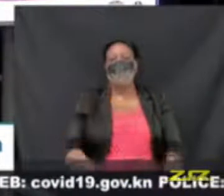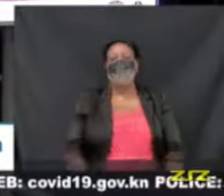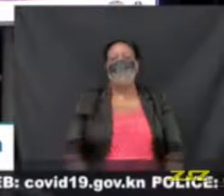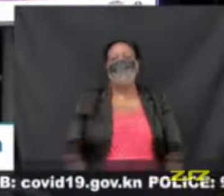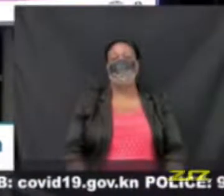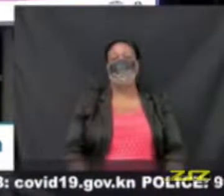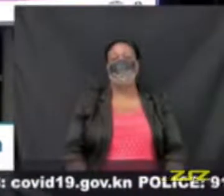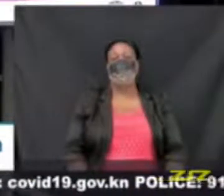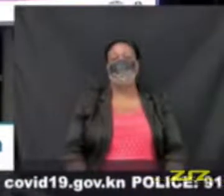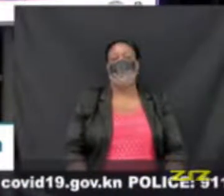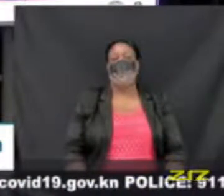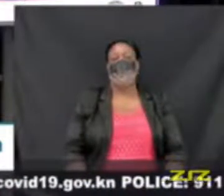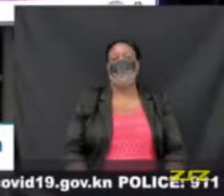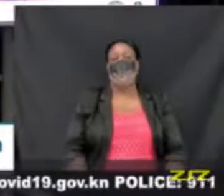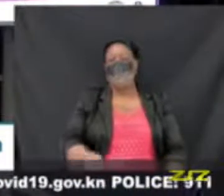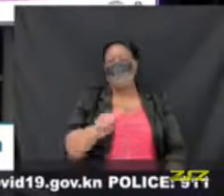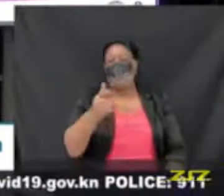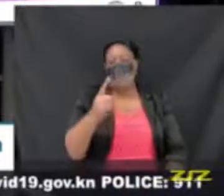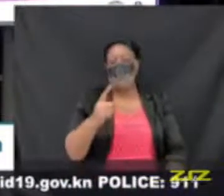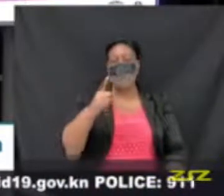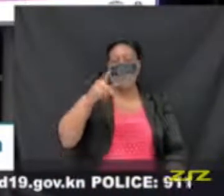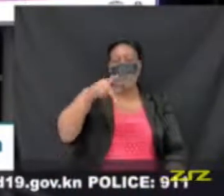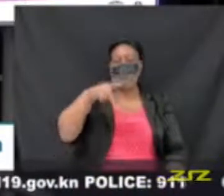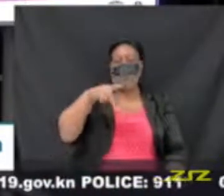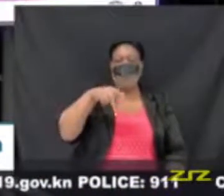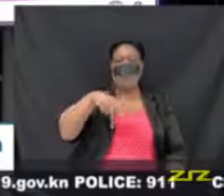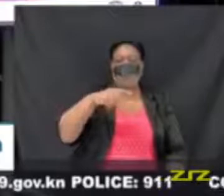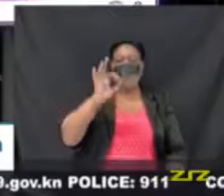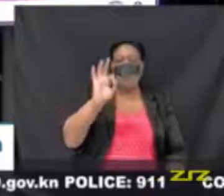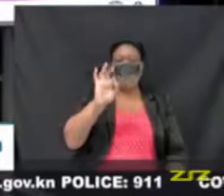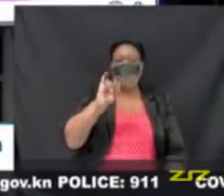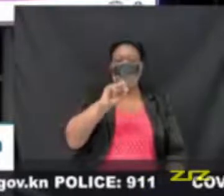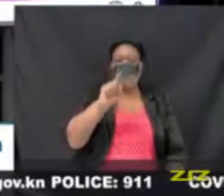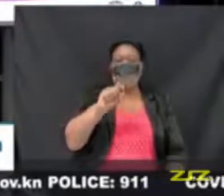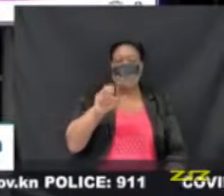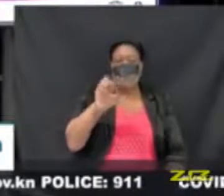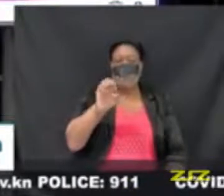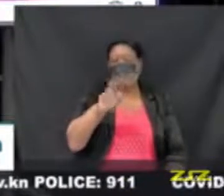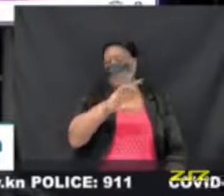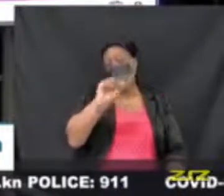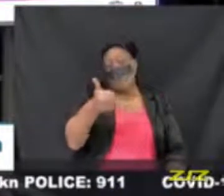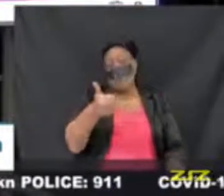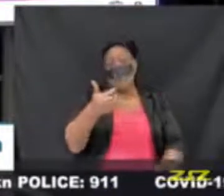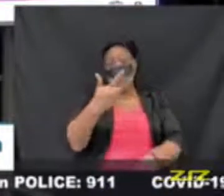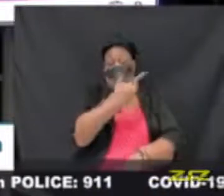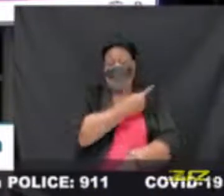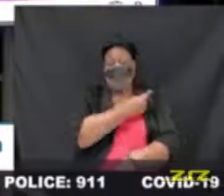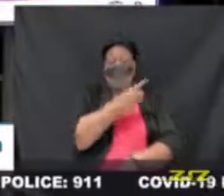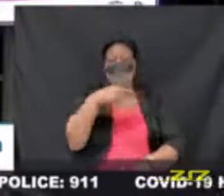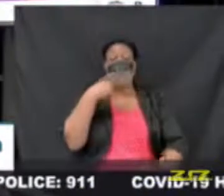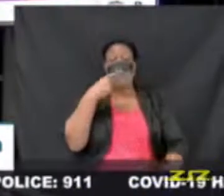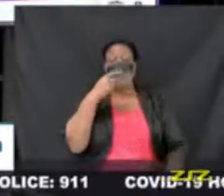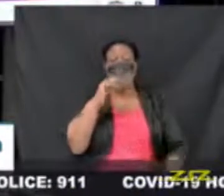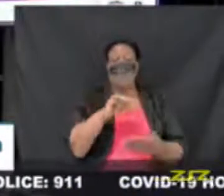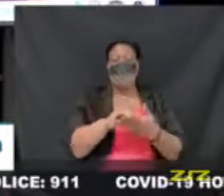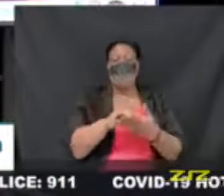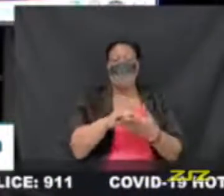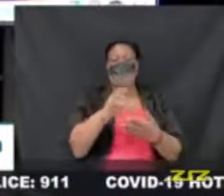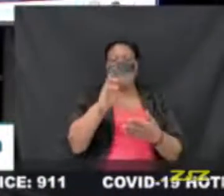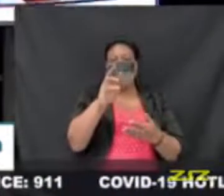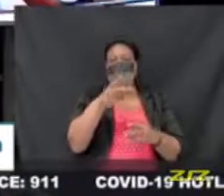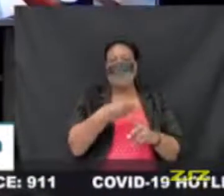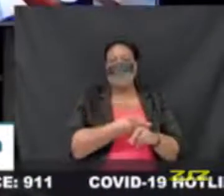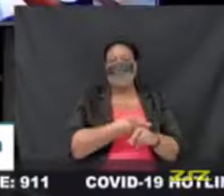misinformation. Pfizer did not say that after 6 months you don't have any immunity. The studies have shown that after 6